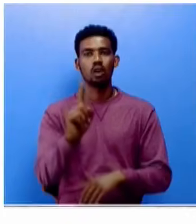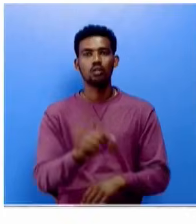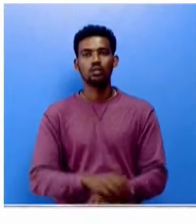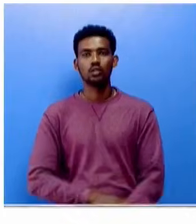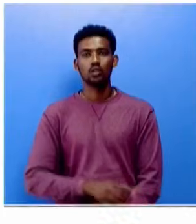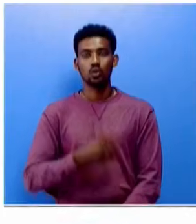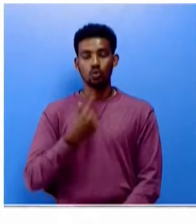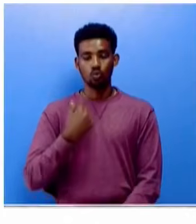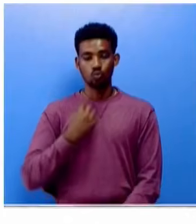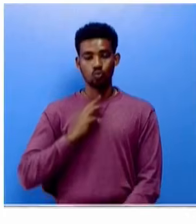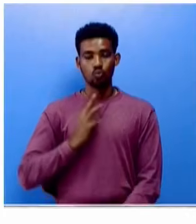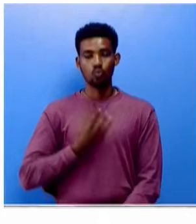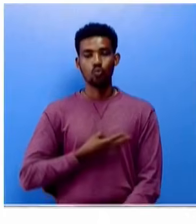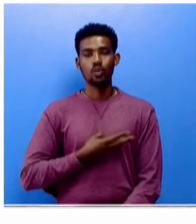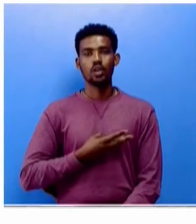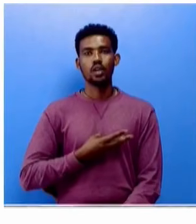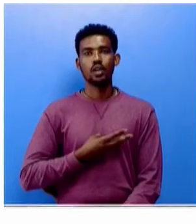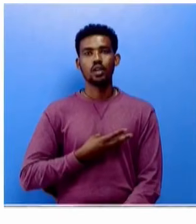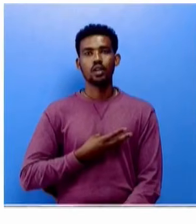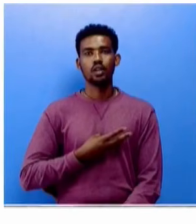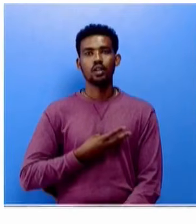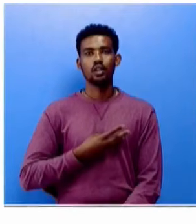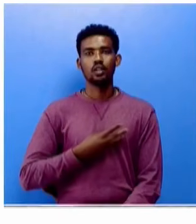We ought to